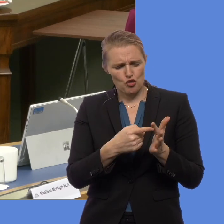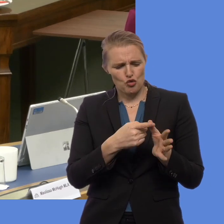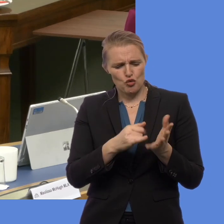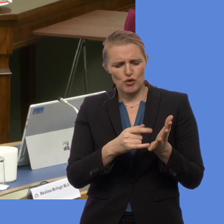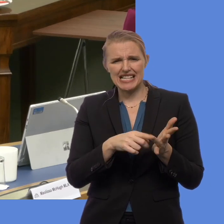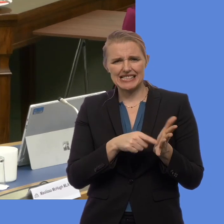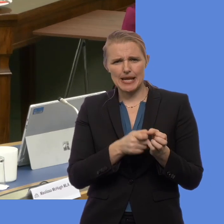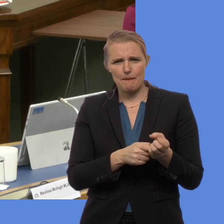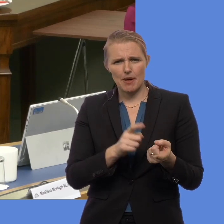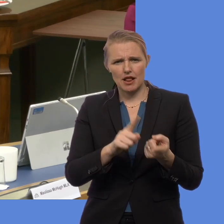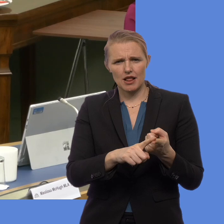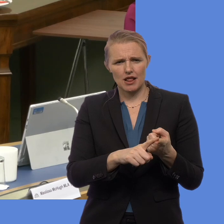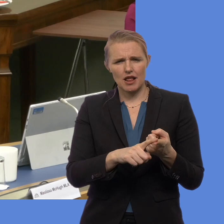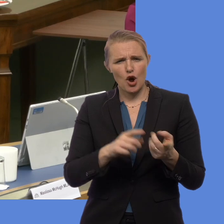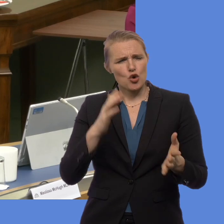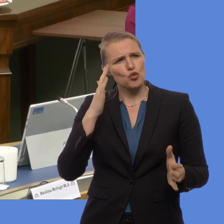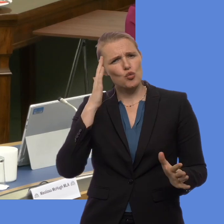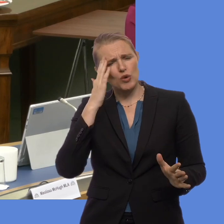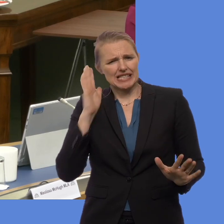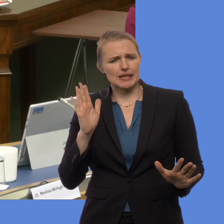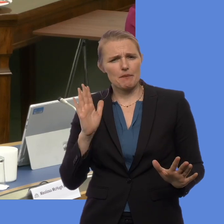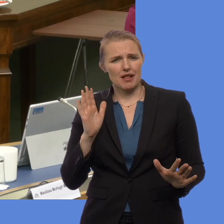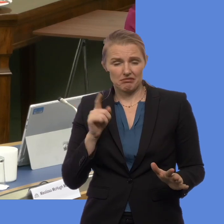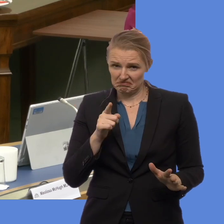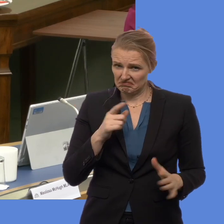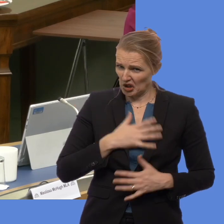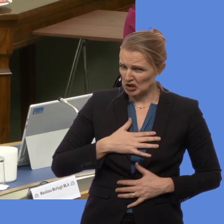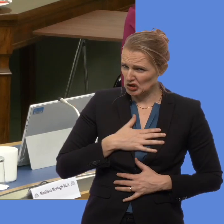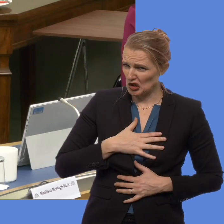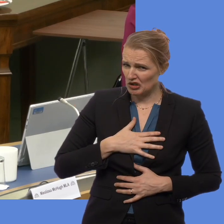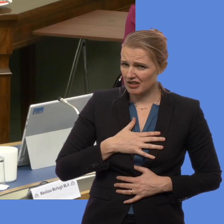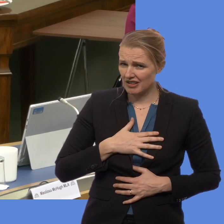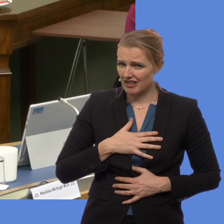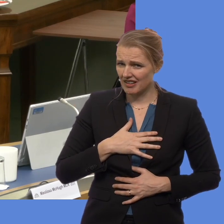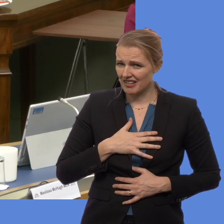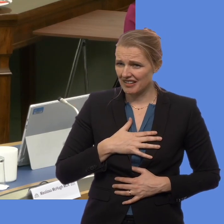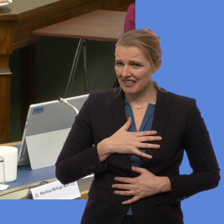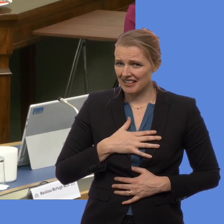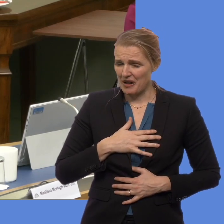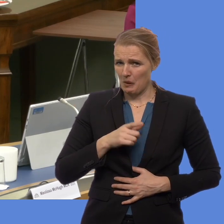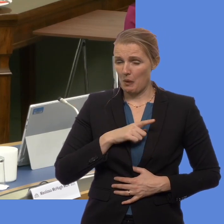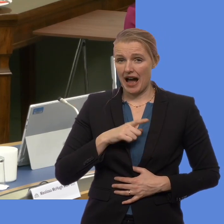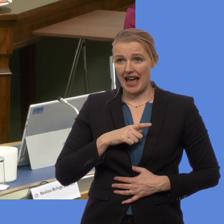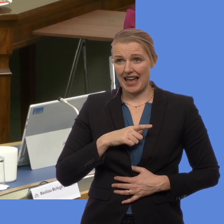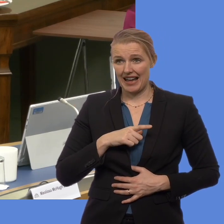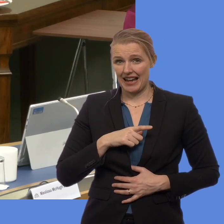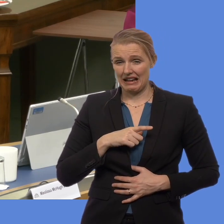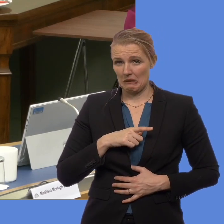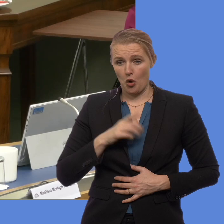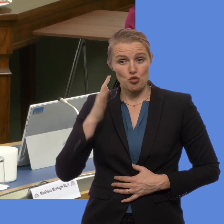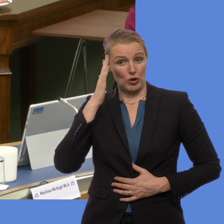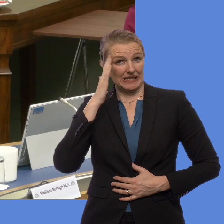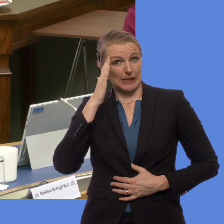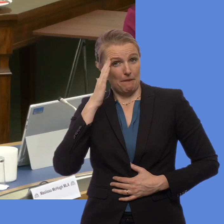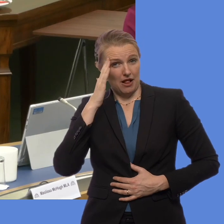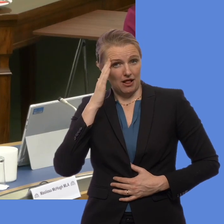departments. Does that concern you? In fact, and it being described as being seen to be reasonable,